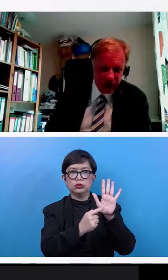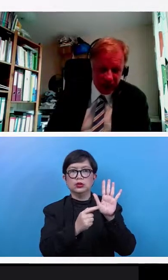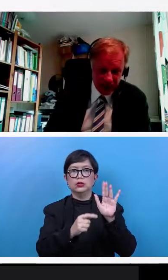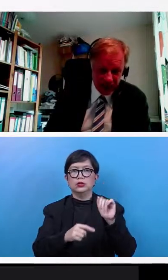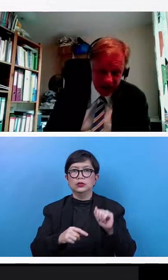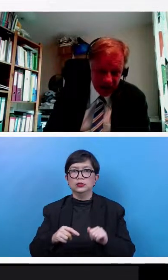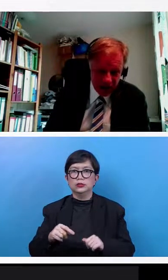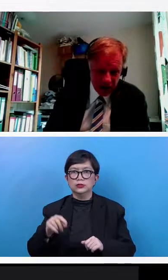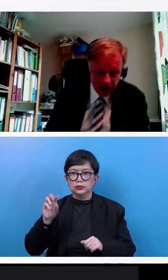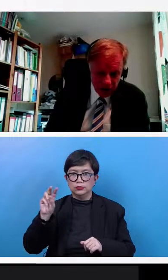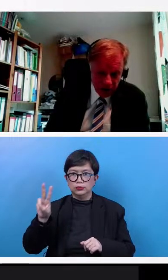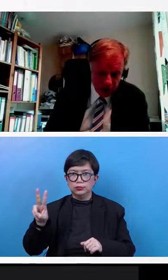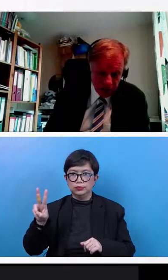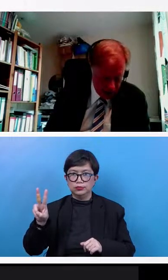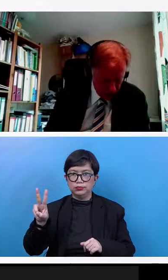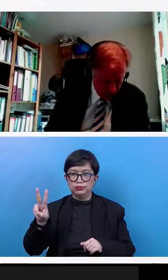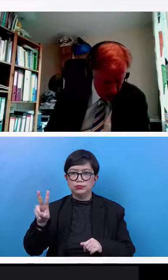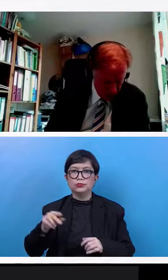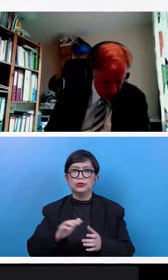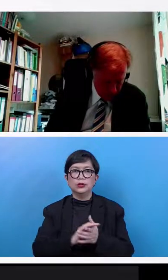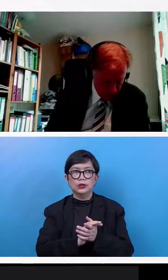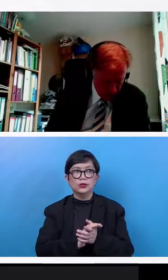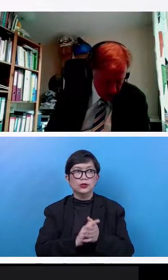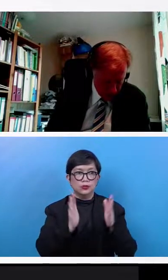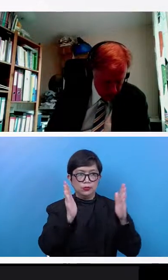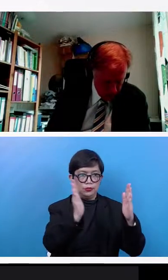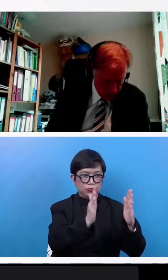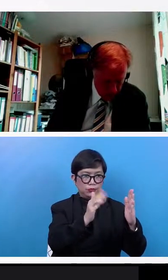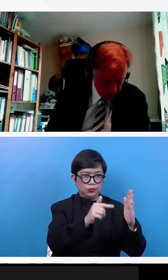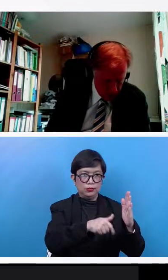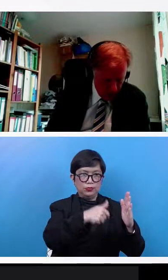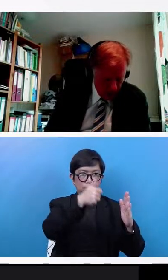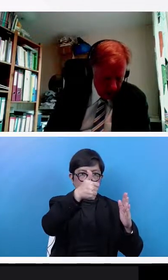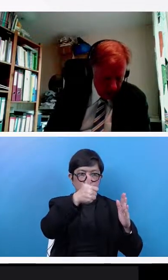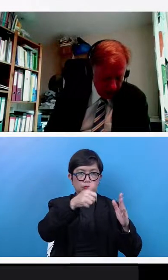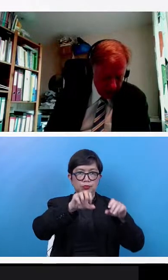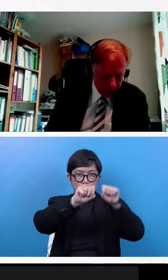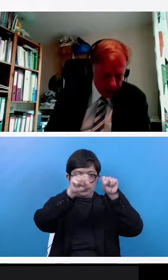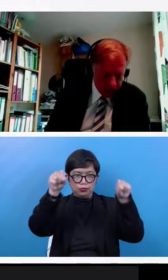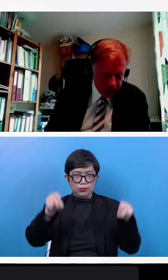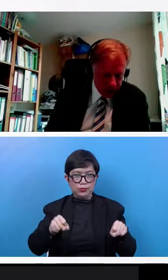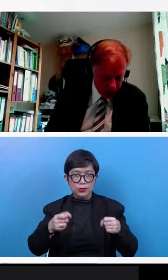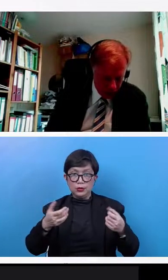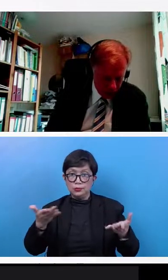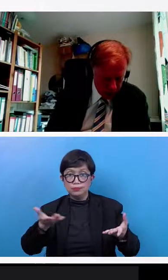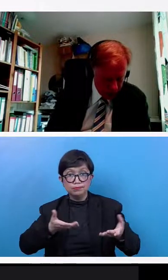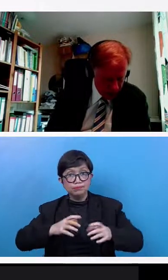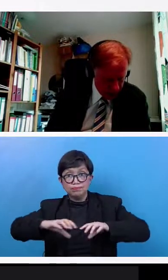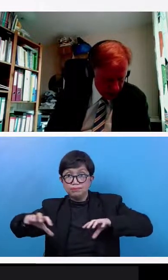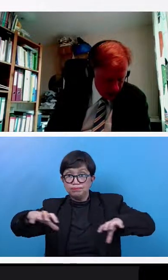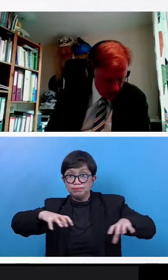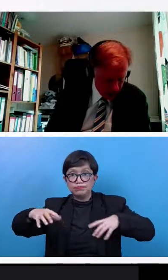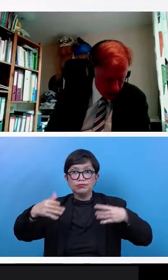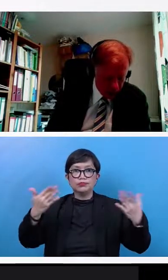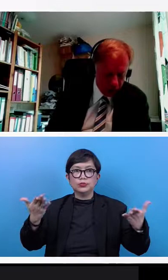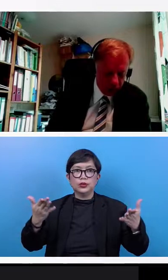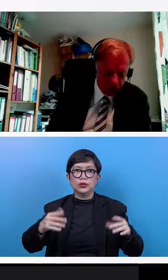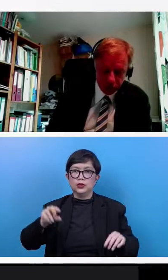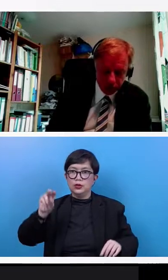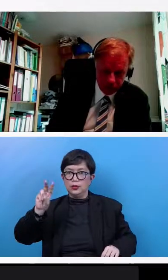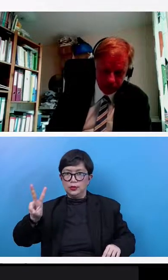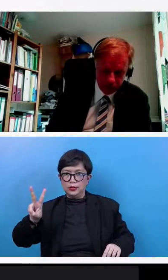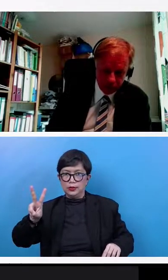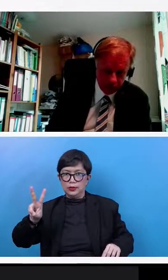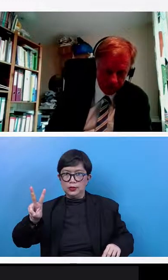of the existing methodology and how it's been used. And the second part is points to